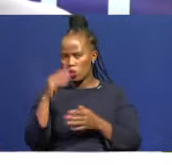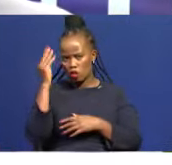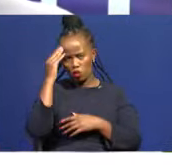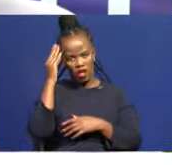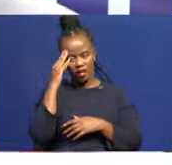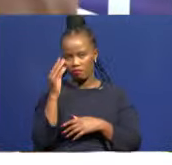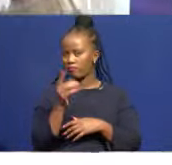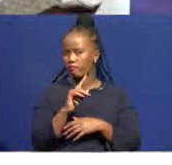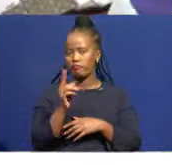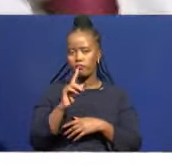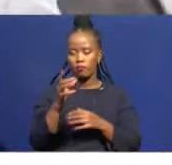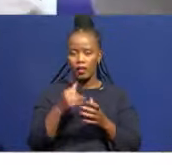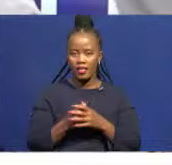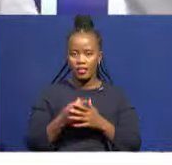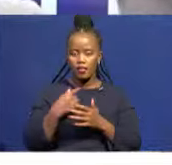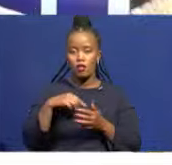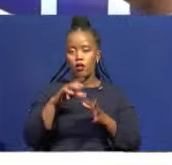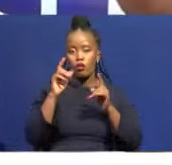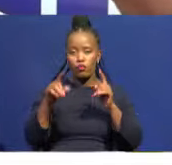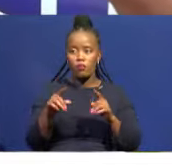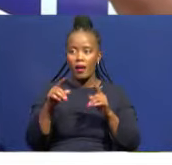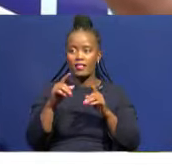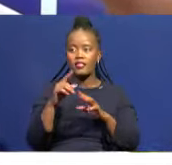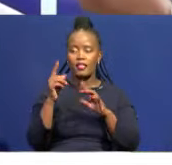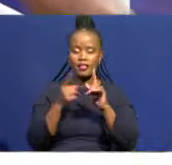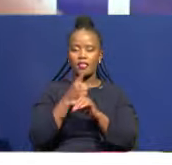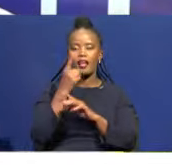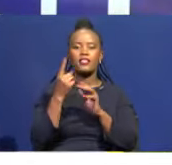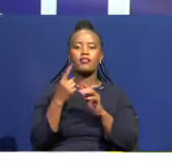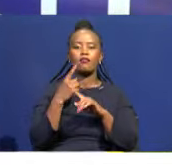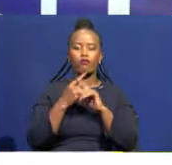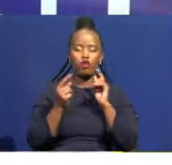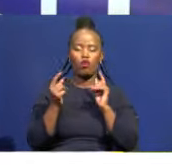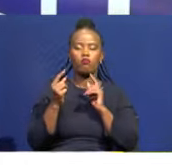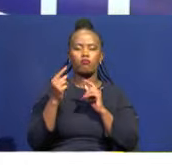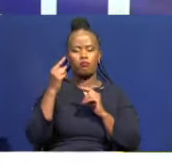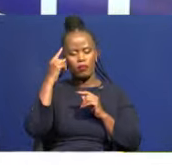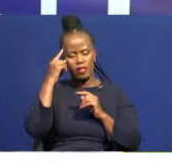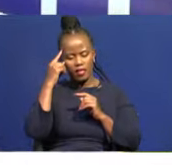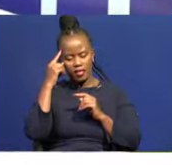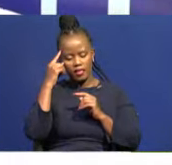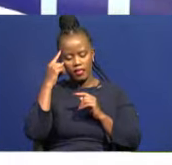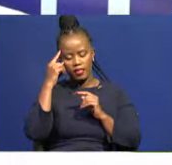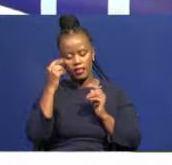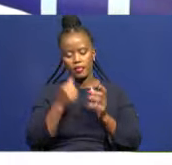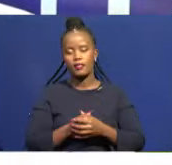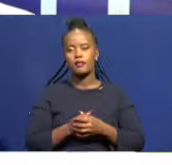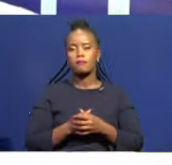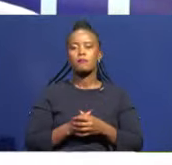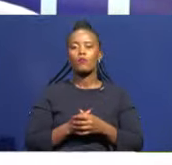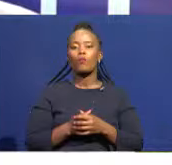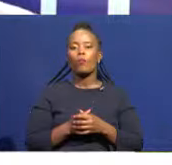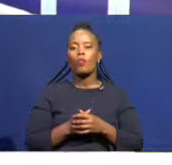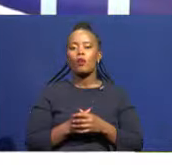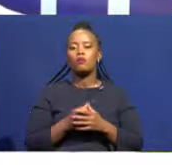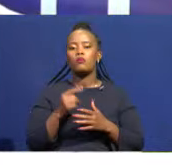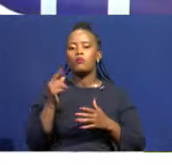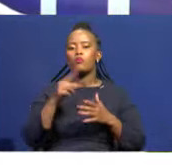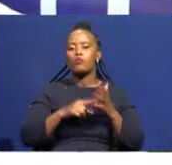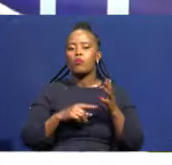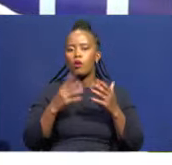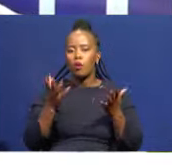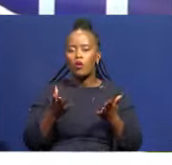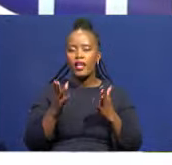that path. We should actually start from the back end, where we ask ourselves, what are the careers